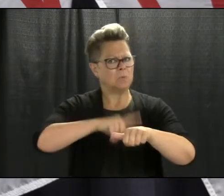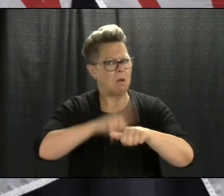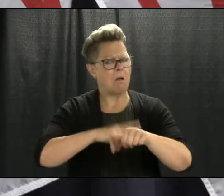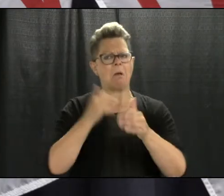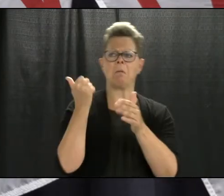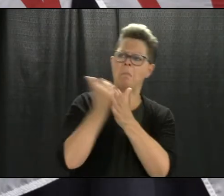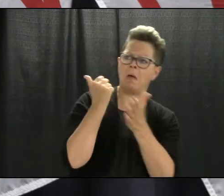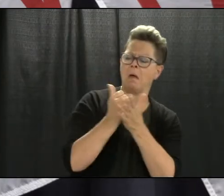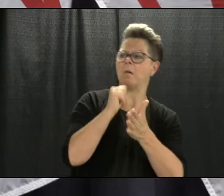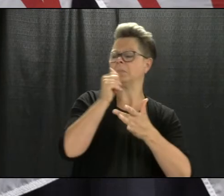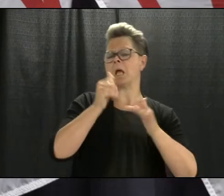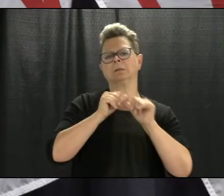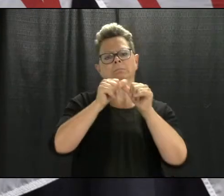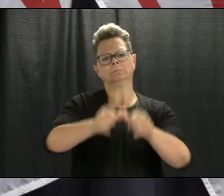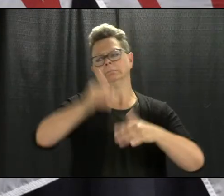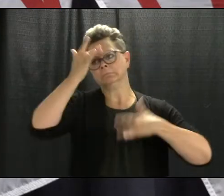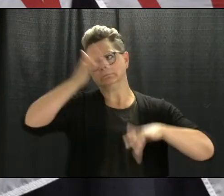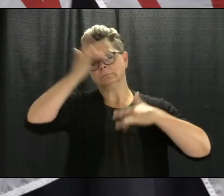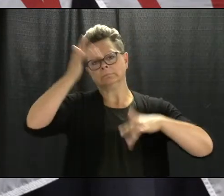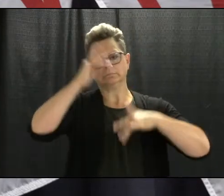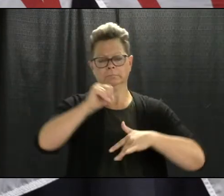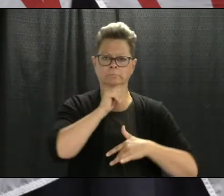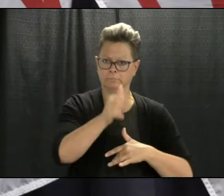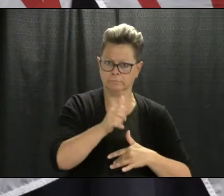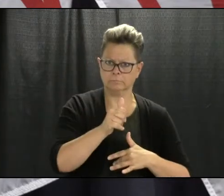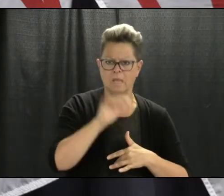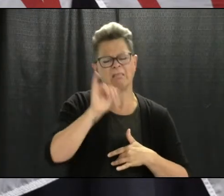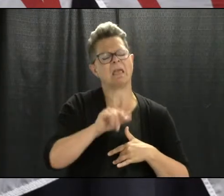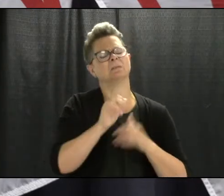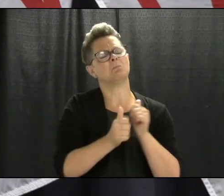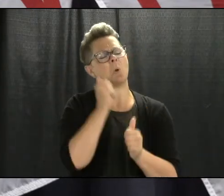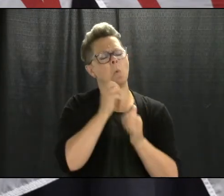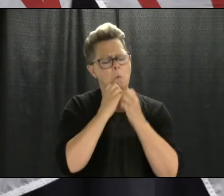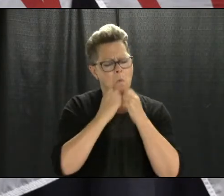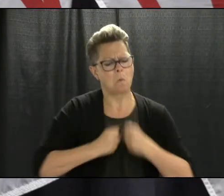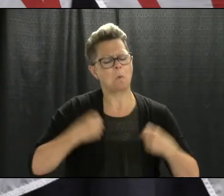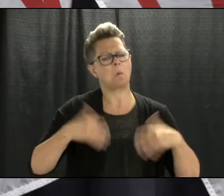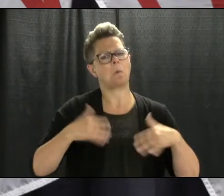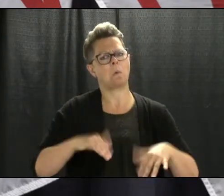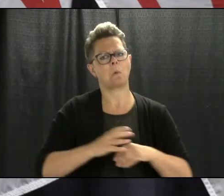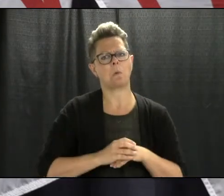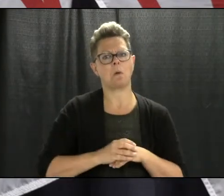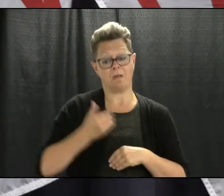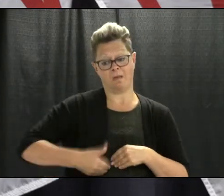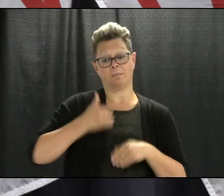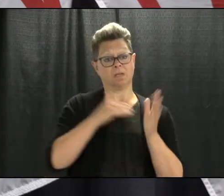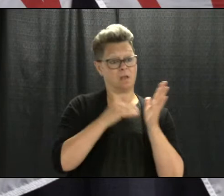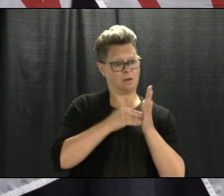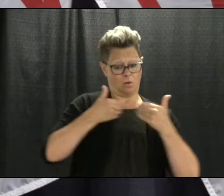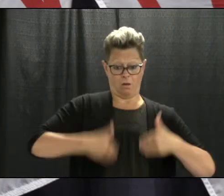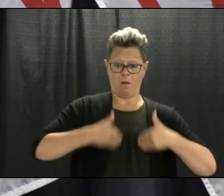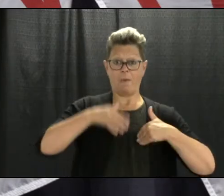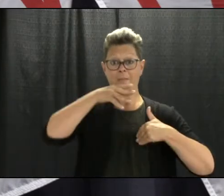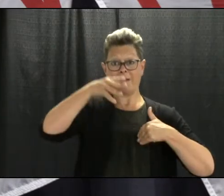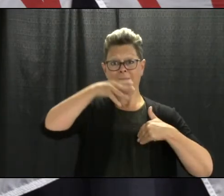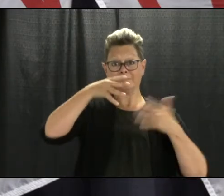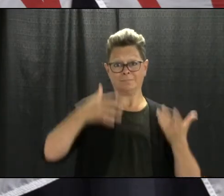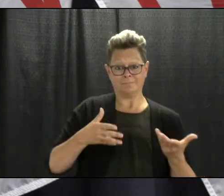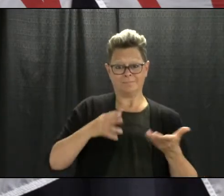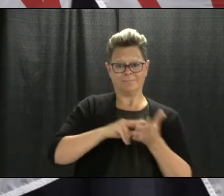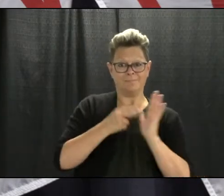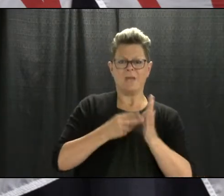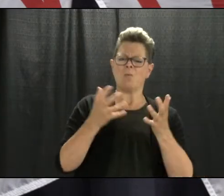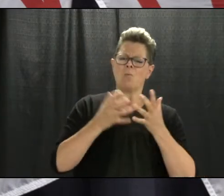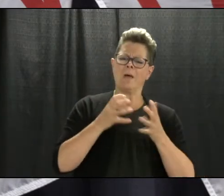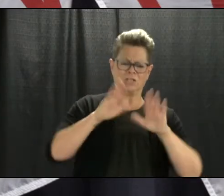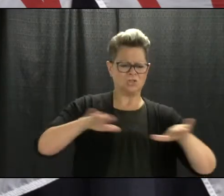symptoms following a COVID-19 infection. This is what is the most important. As a doctor and as a parent, I know how much we all want to keep